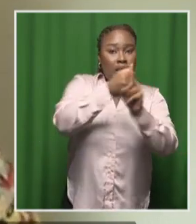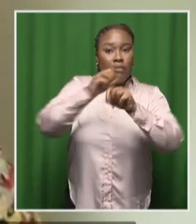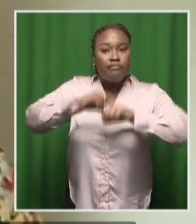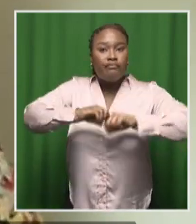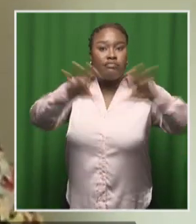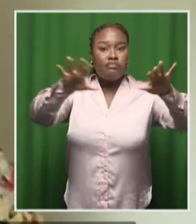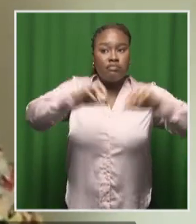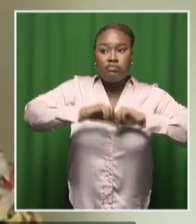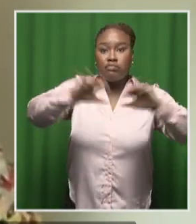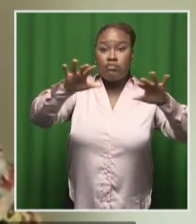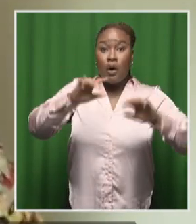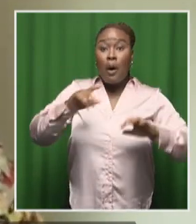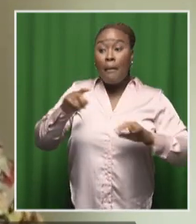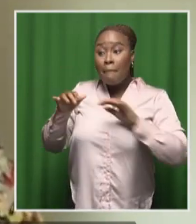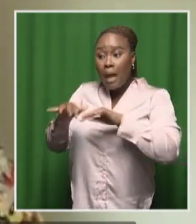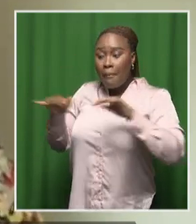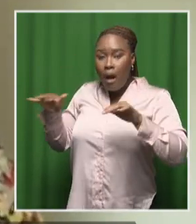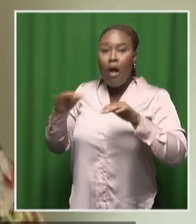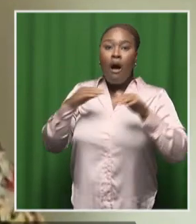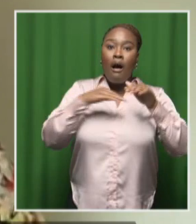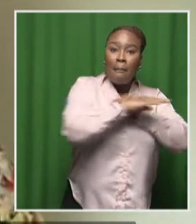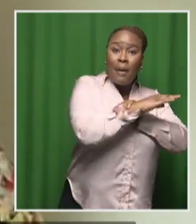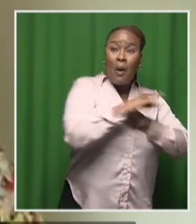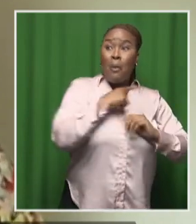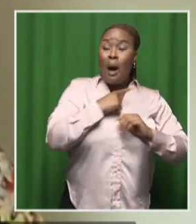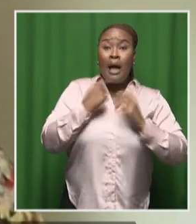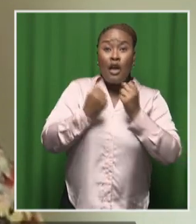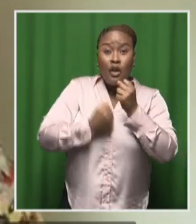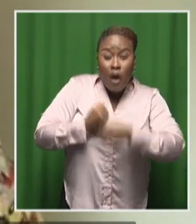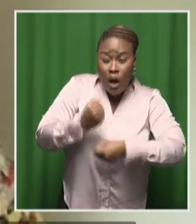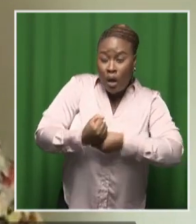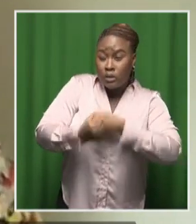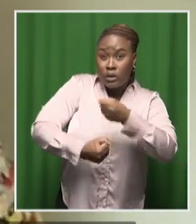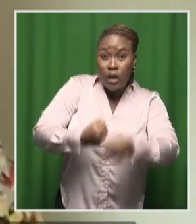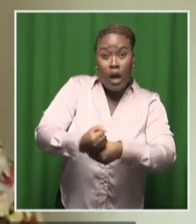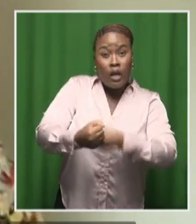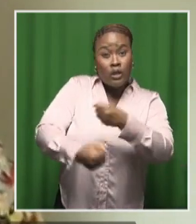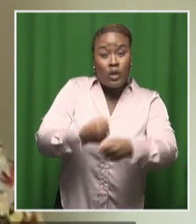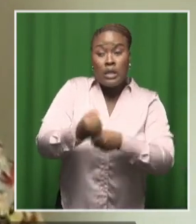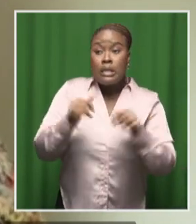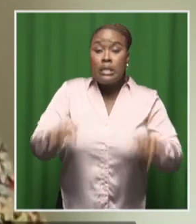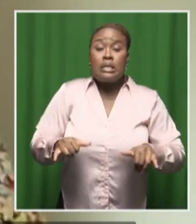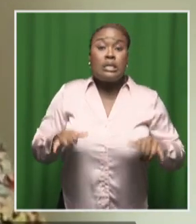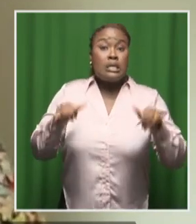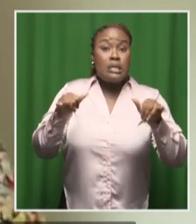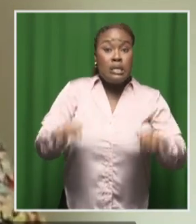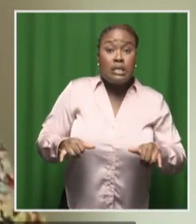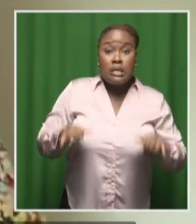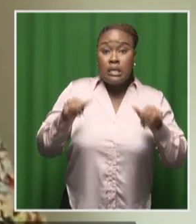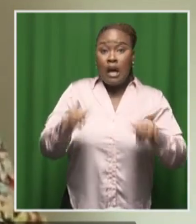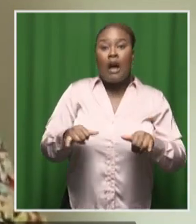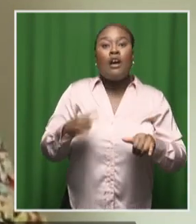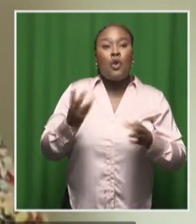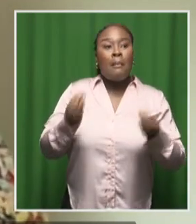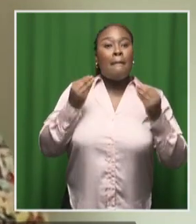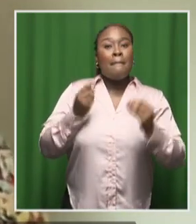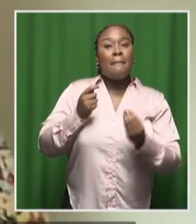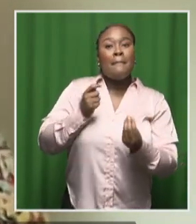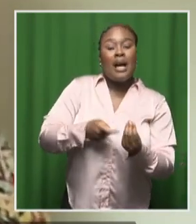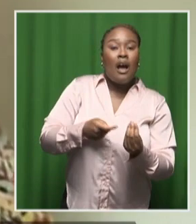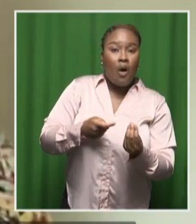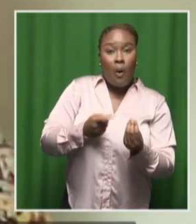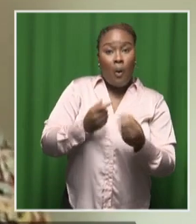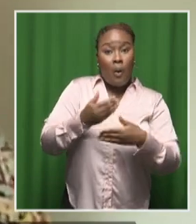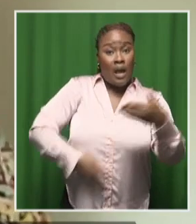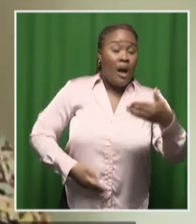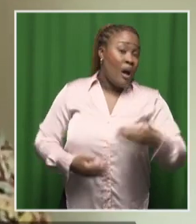that people actually use it, because you can wait for years before garnishee order is